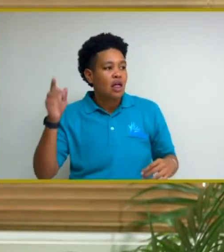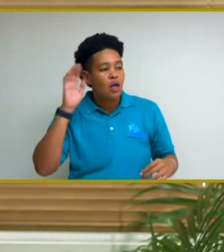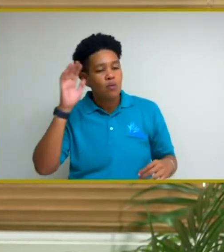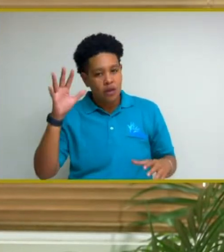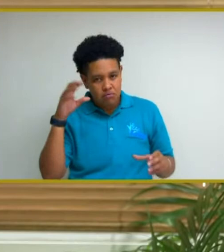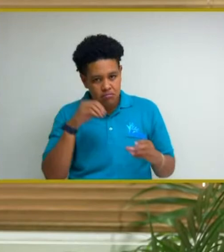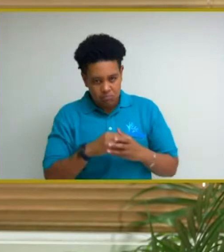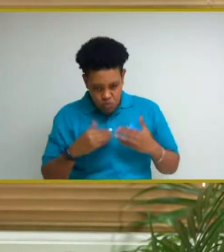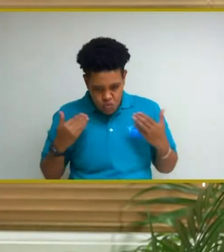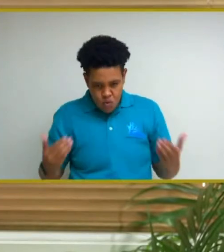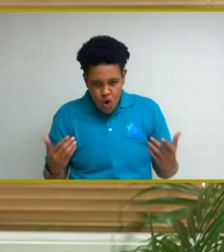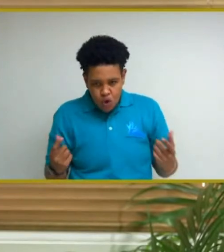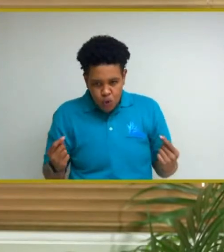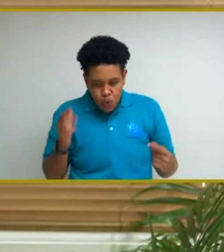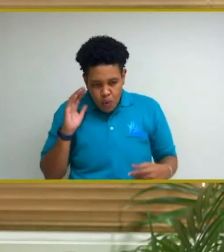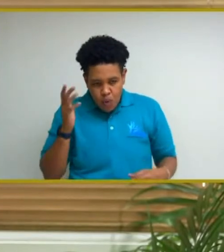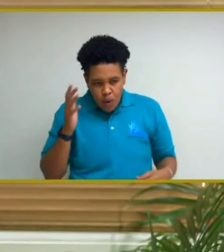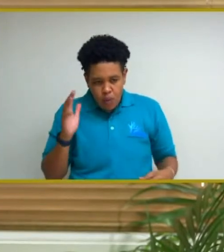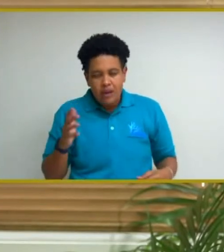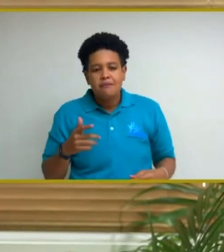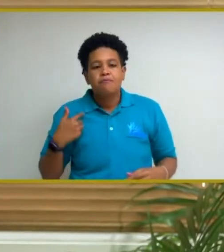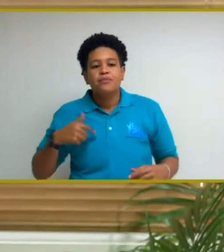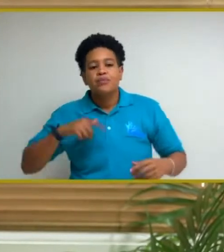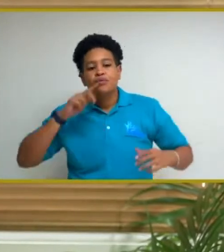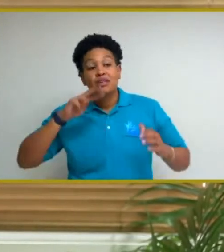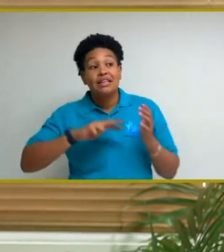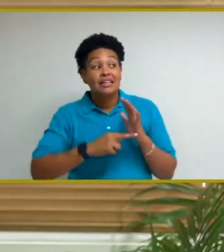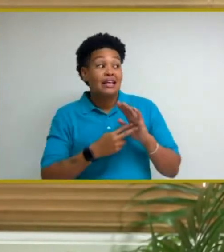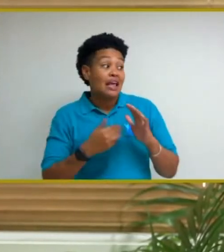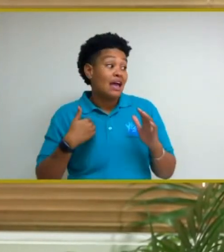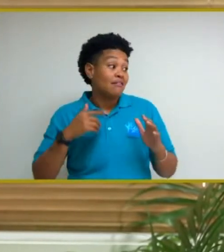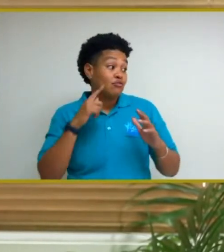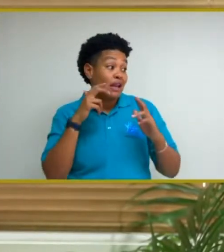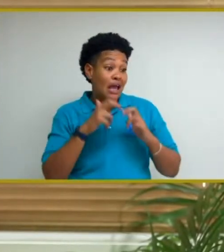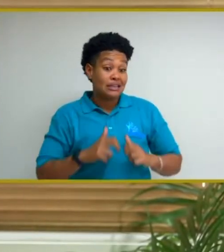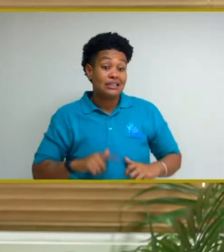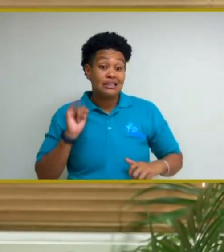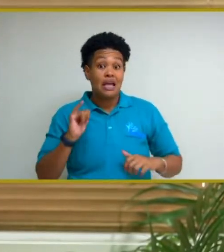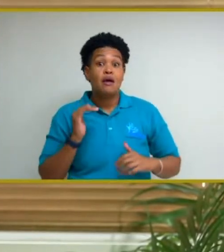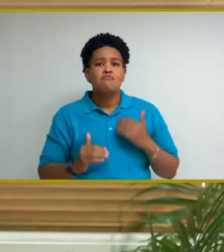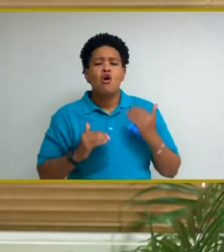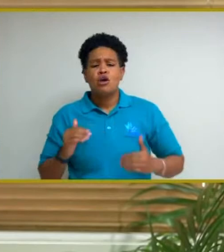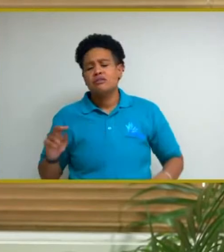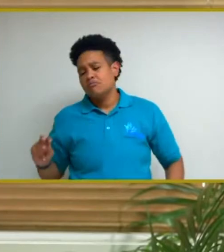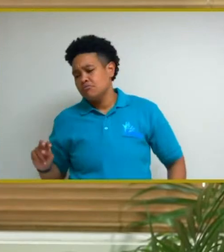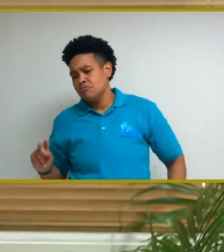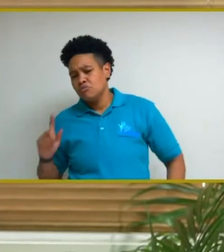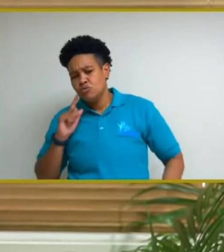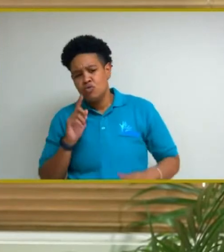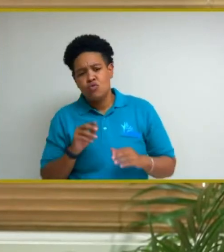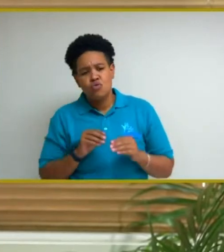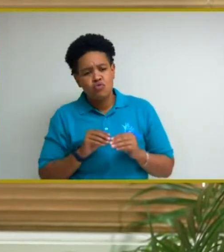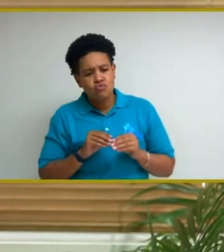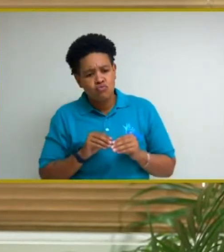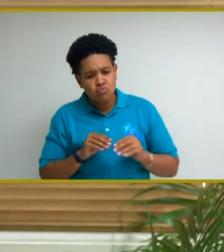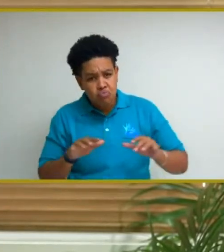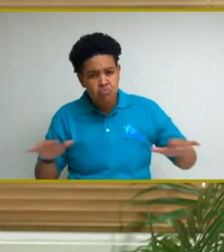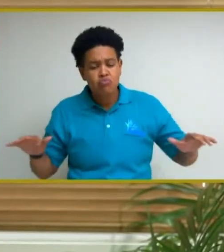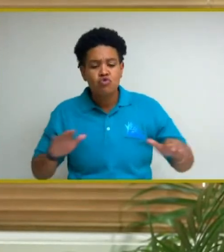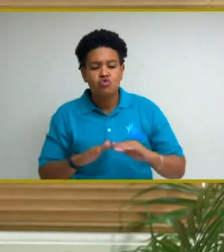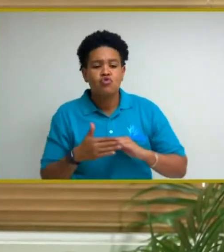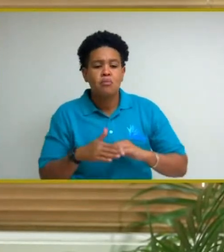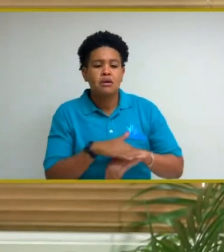embark on that. We intend, having assessed that process, to roll that out across the